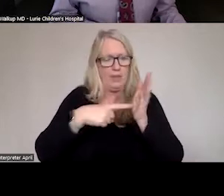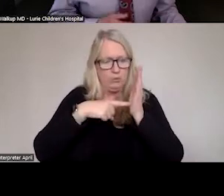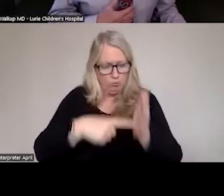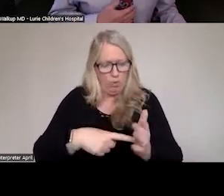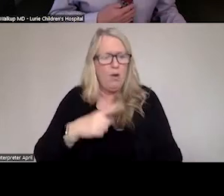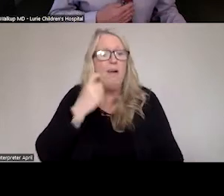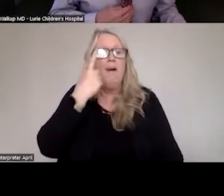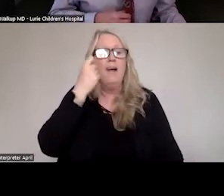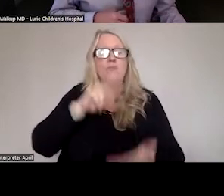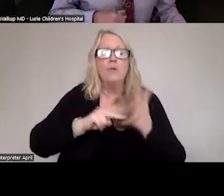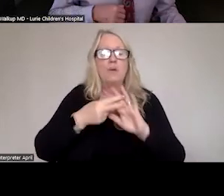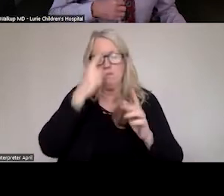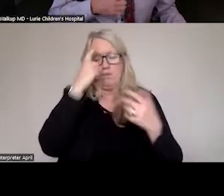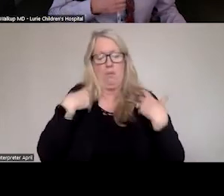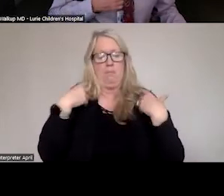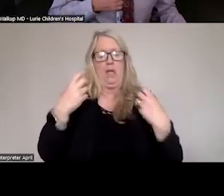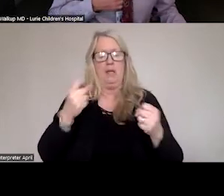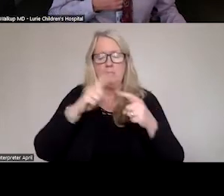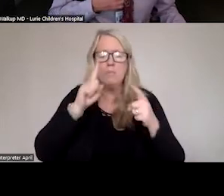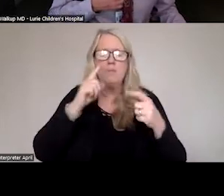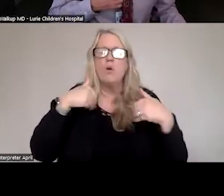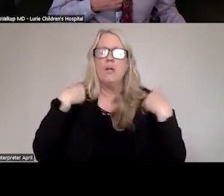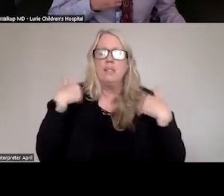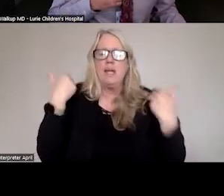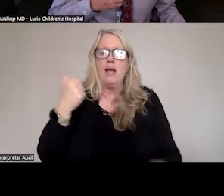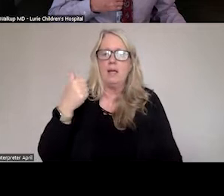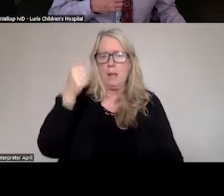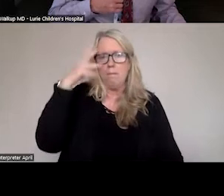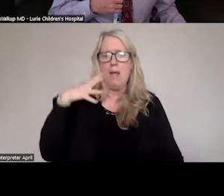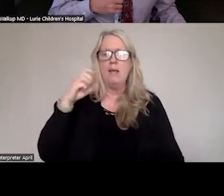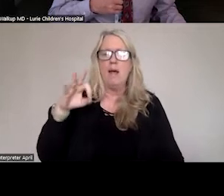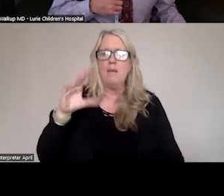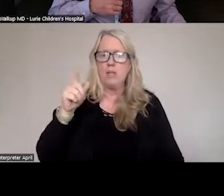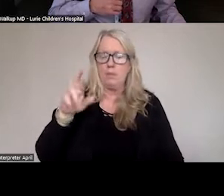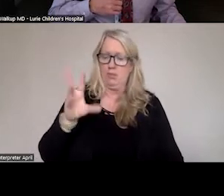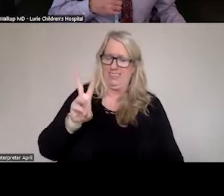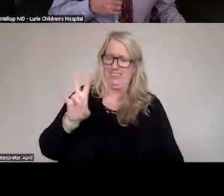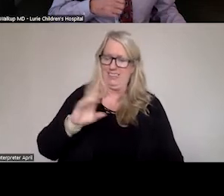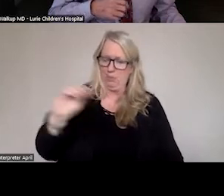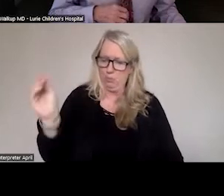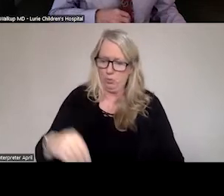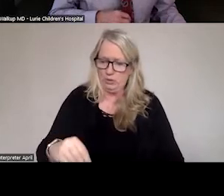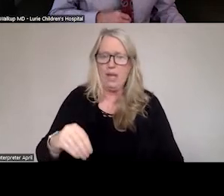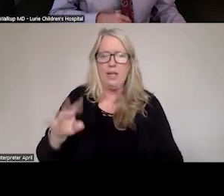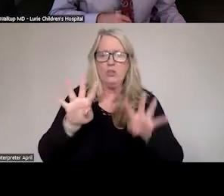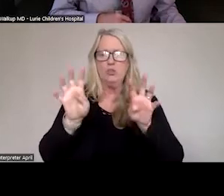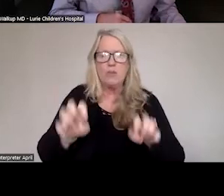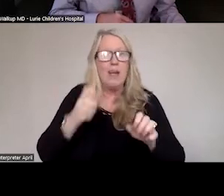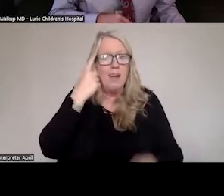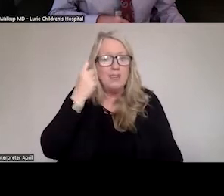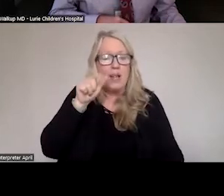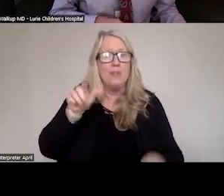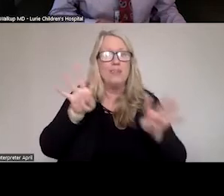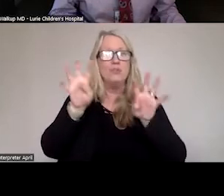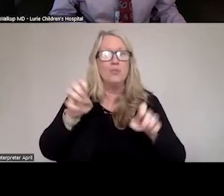in terms of mental health challenges among young men of color, 66% of the young men of color surveyed, and again, this was surveying that